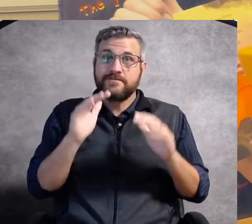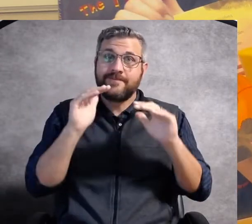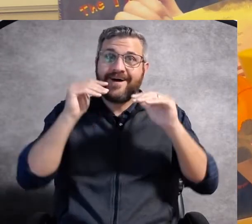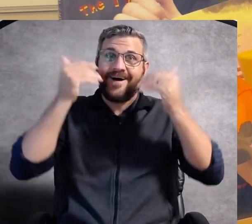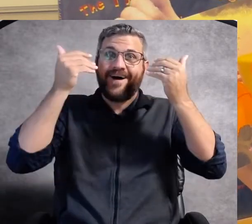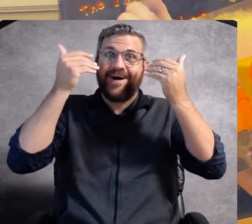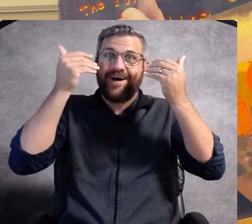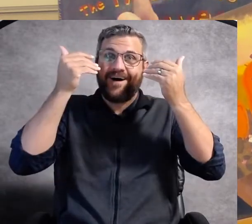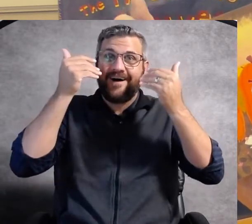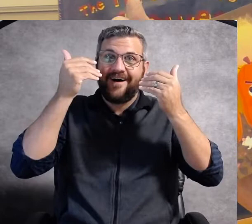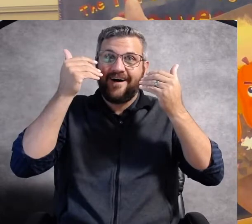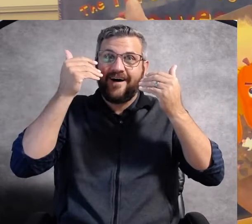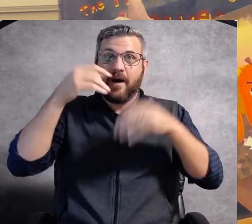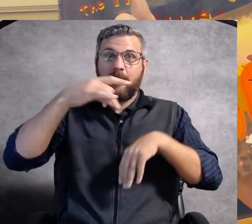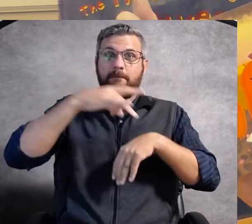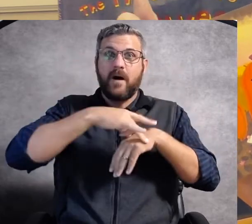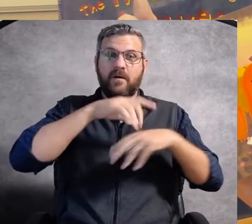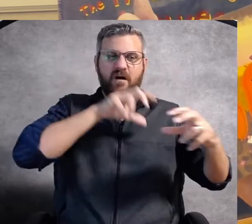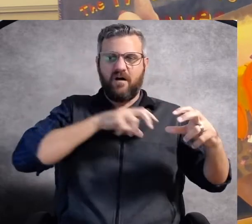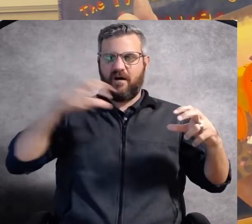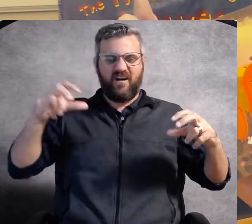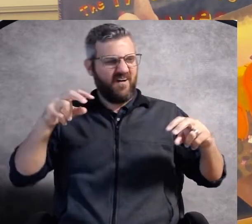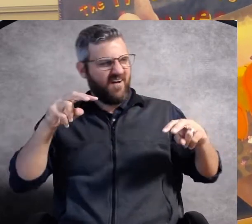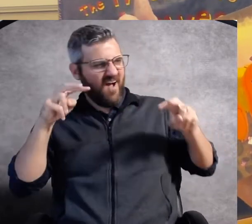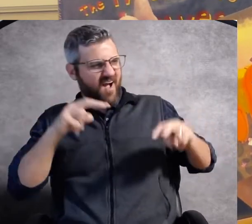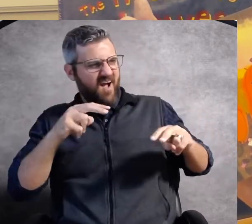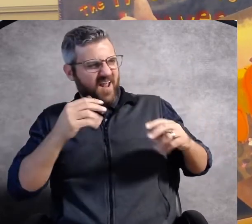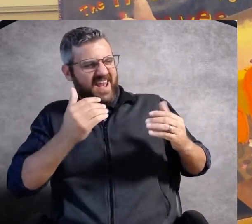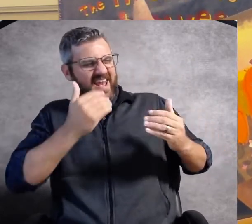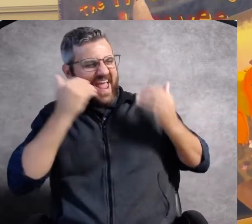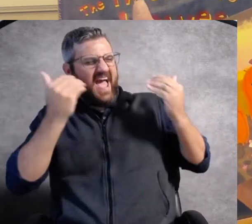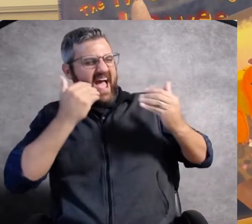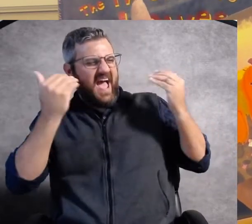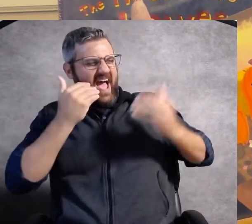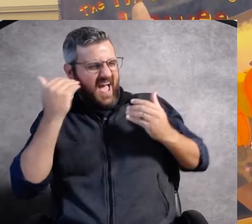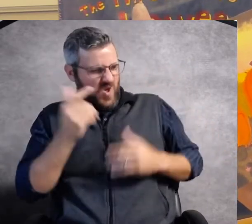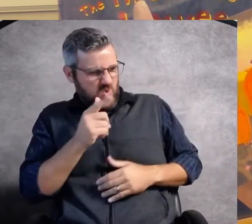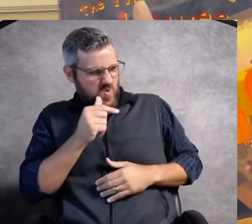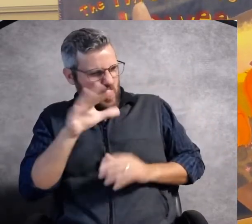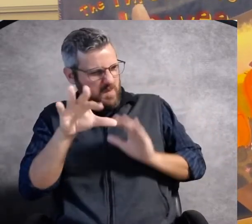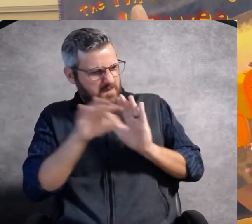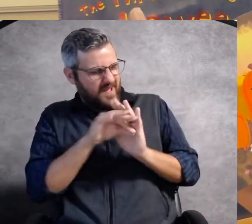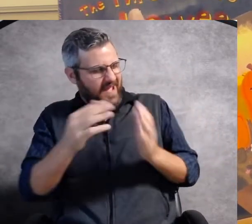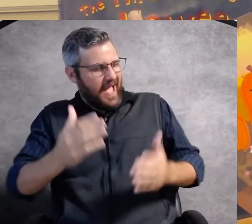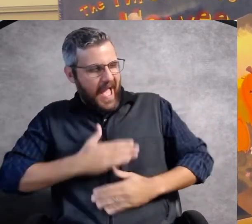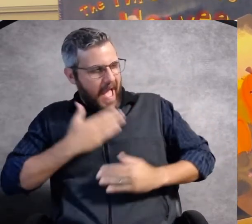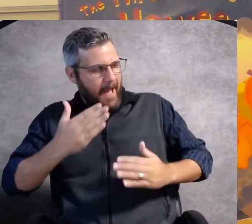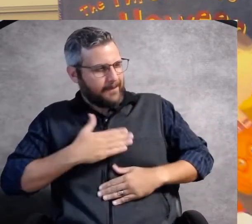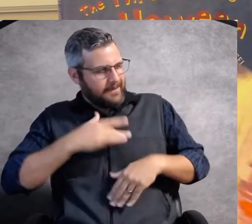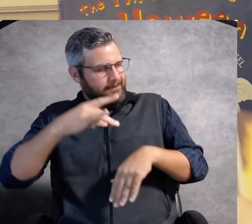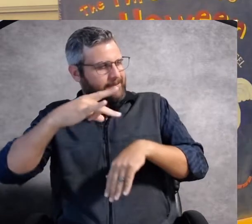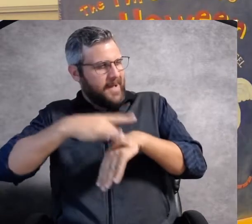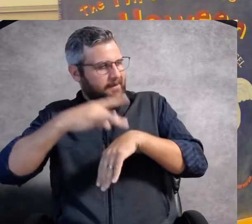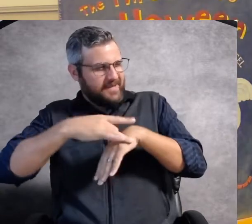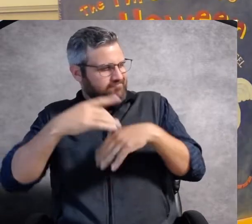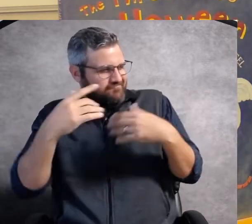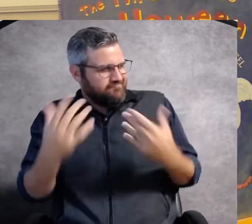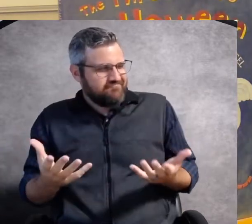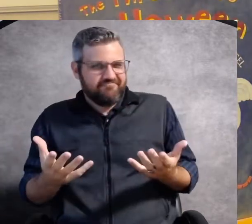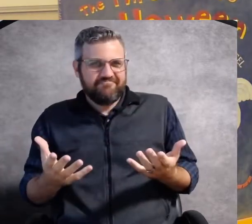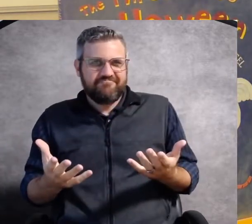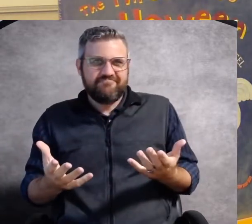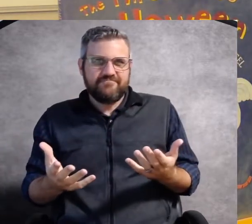was smiling. The other pumpkins all laughed at him. Who wanted a happy pumpkin for